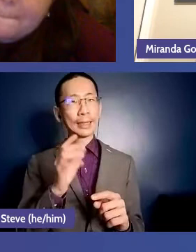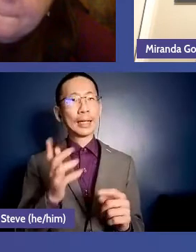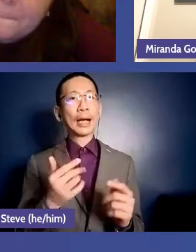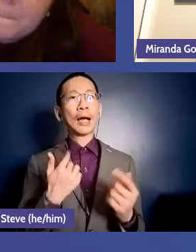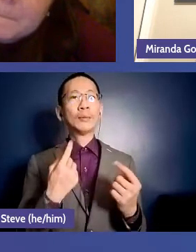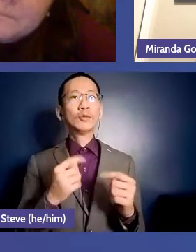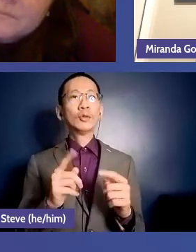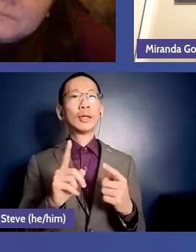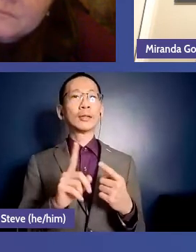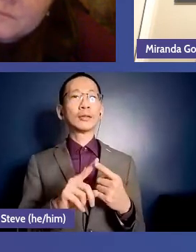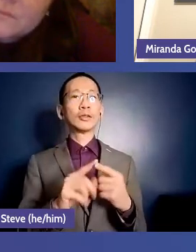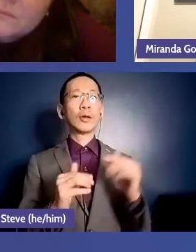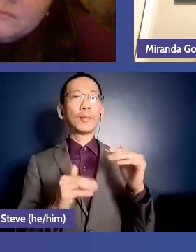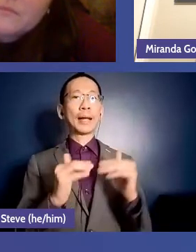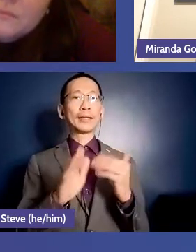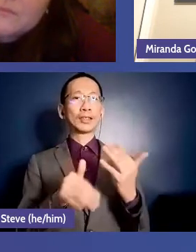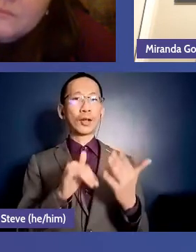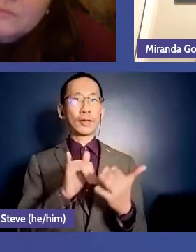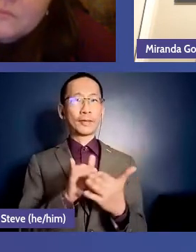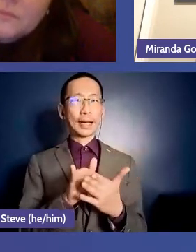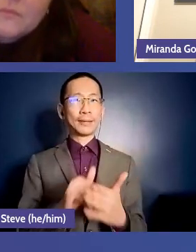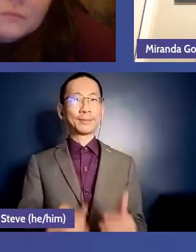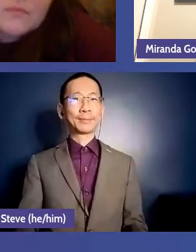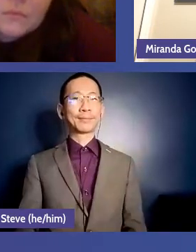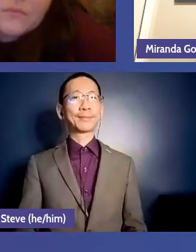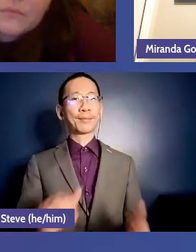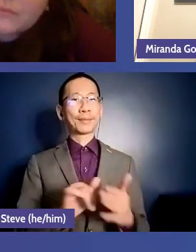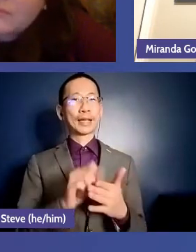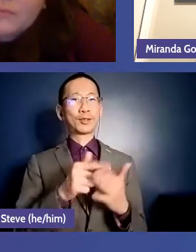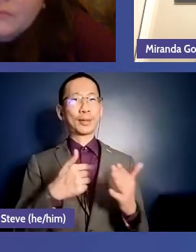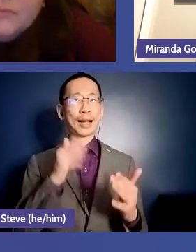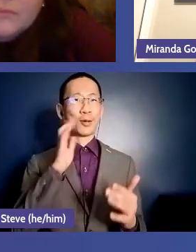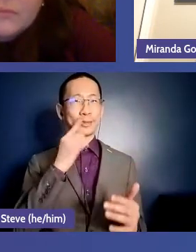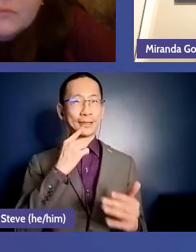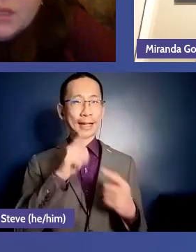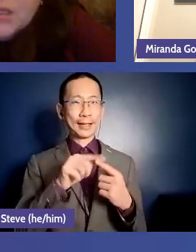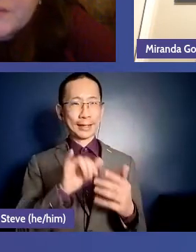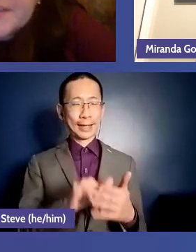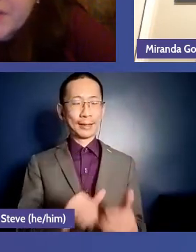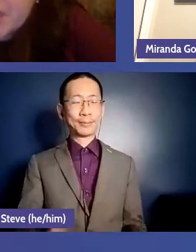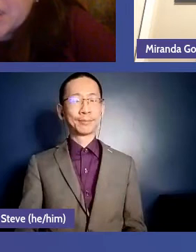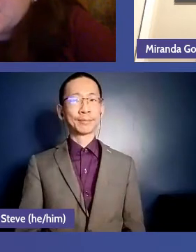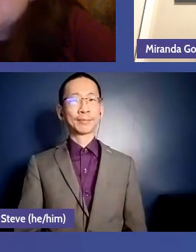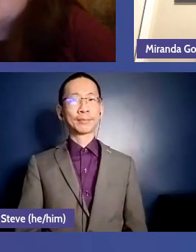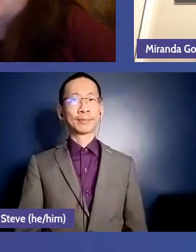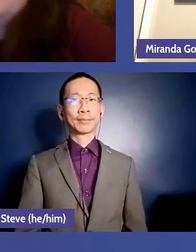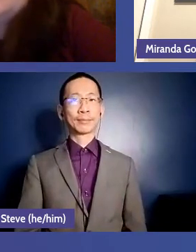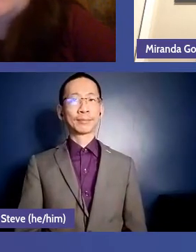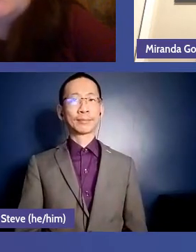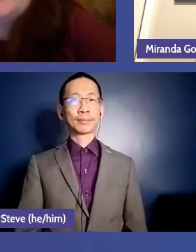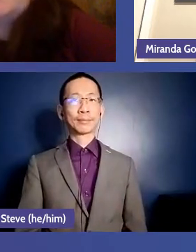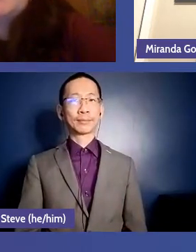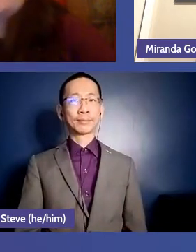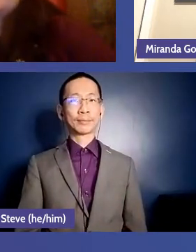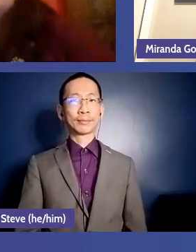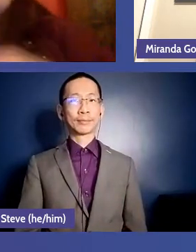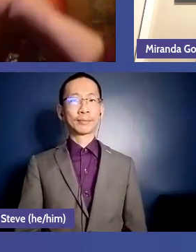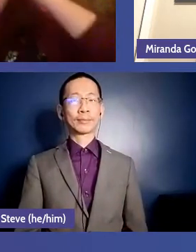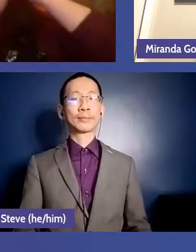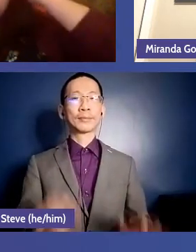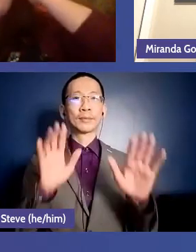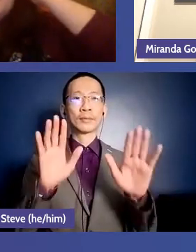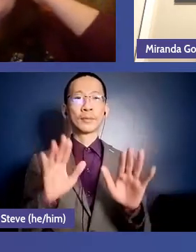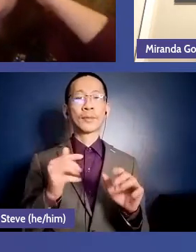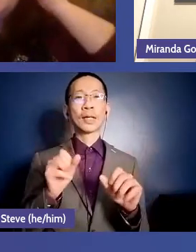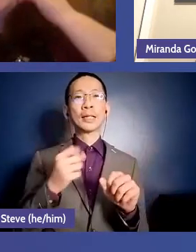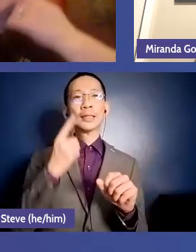trying to, you know, kind of balance all of that. So that's what I would say to that. No, that's great. And my sense is too, is that there can sometimes